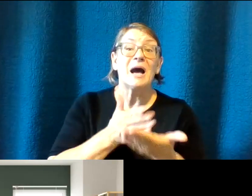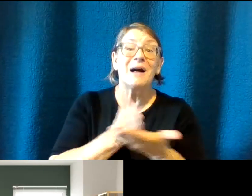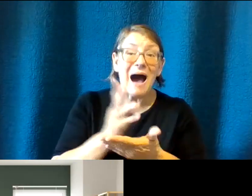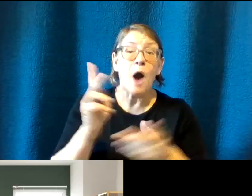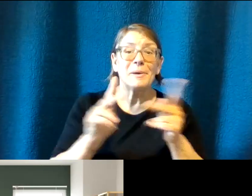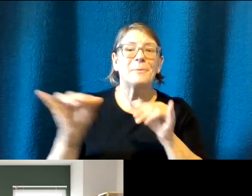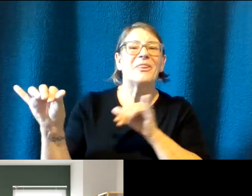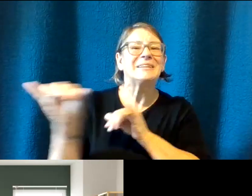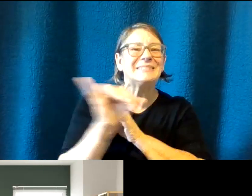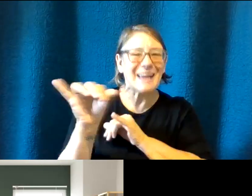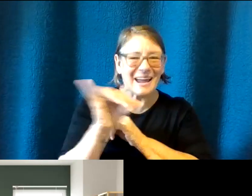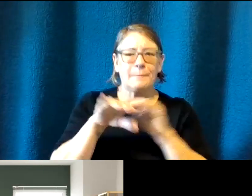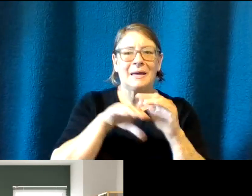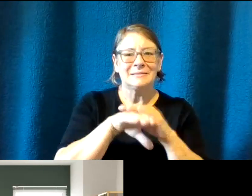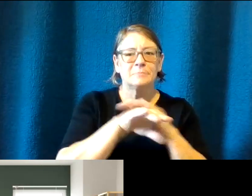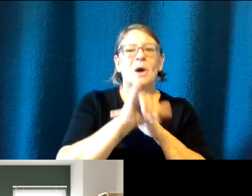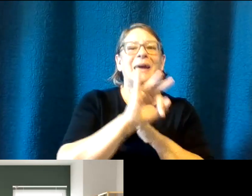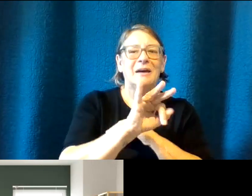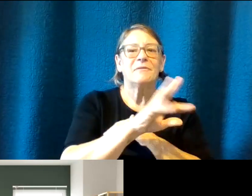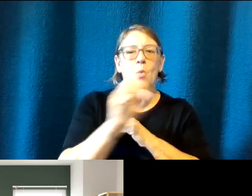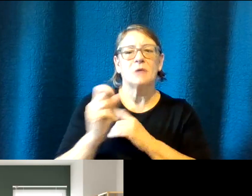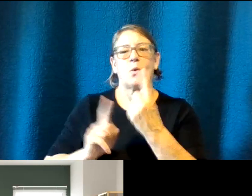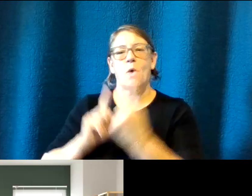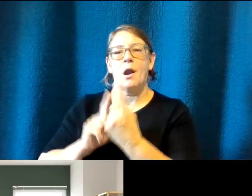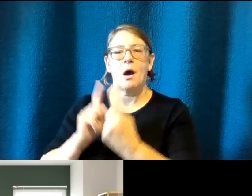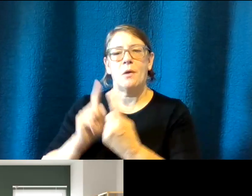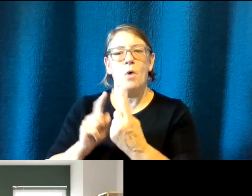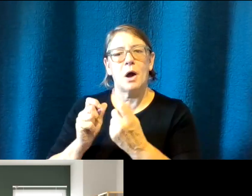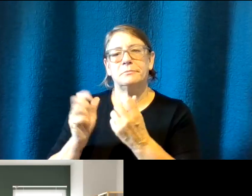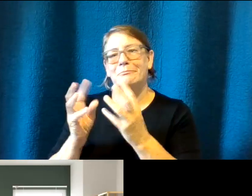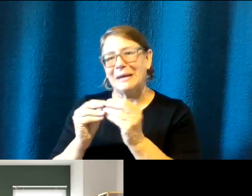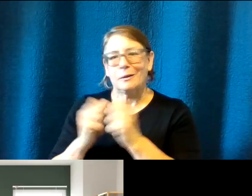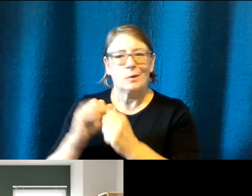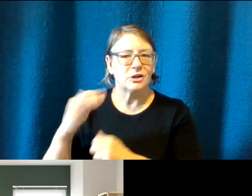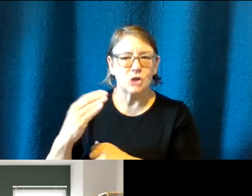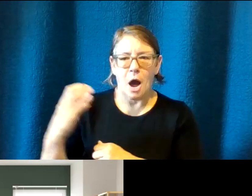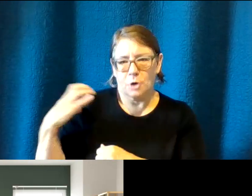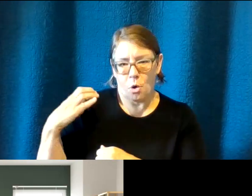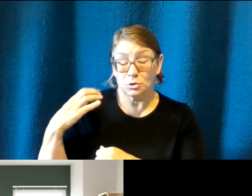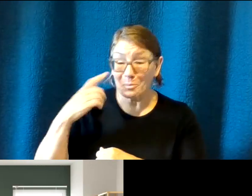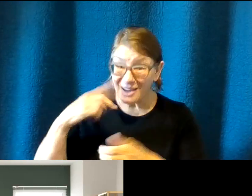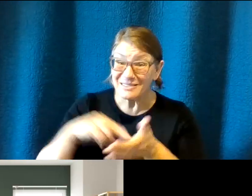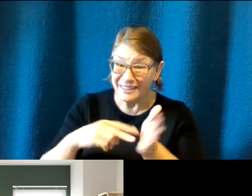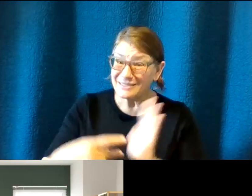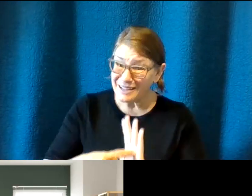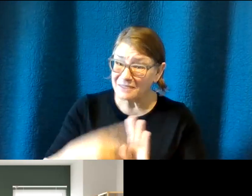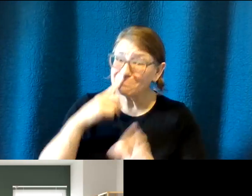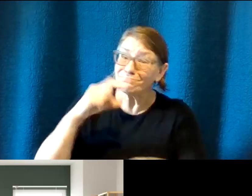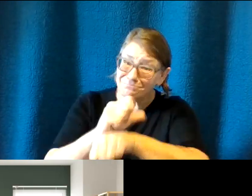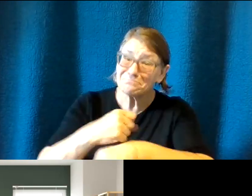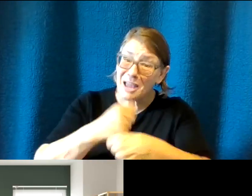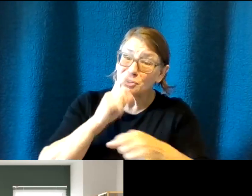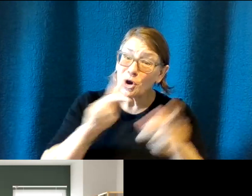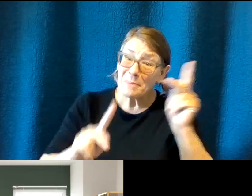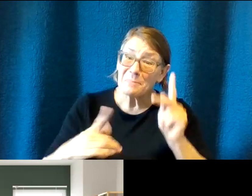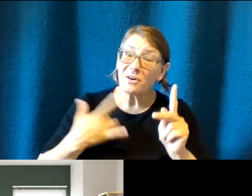same accessibility as we would if it was a one-on-one meeting with a job coach, because the intent is really to make sure that people can feel like